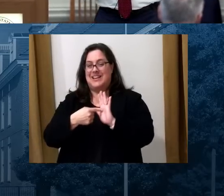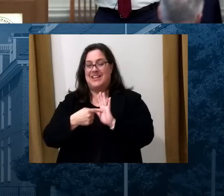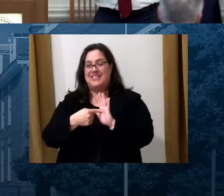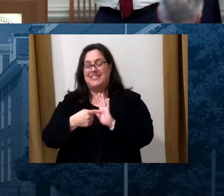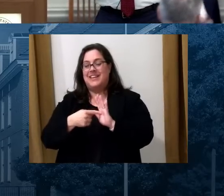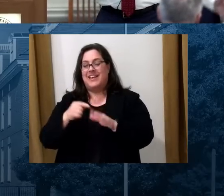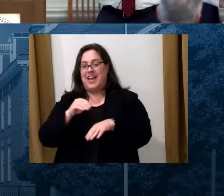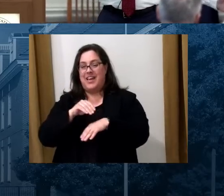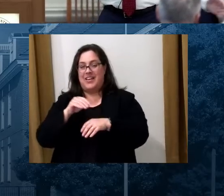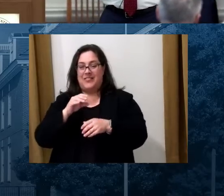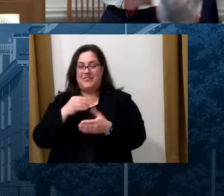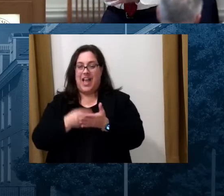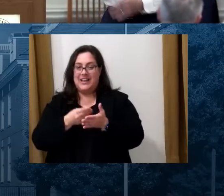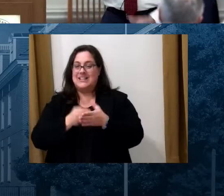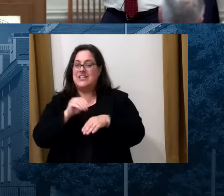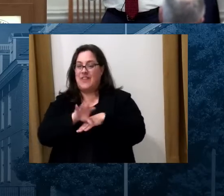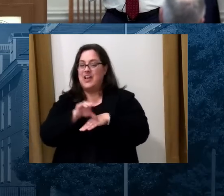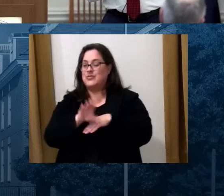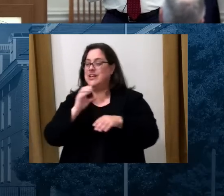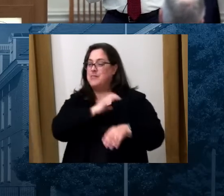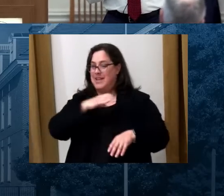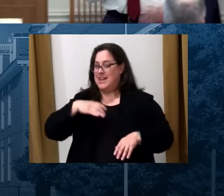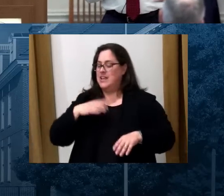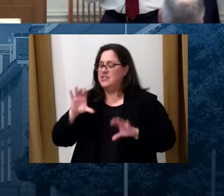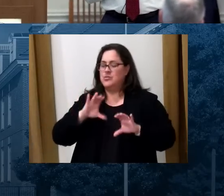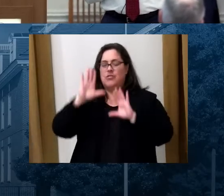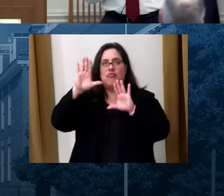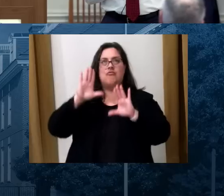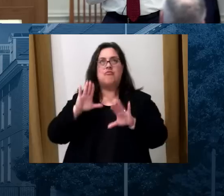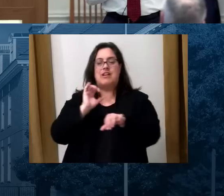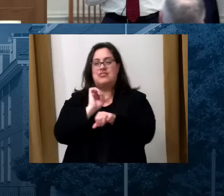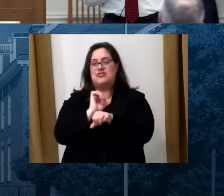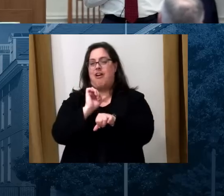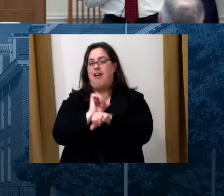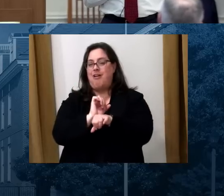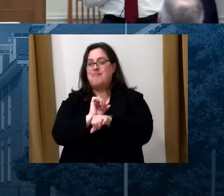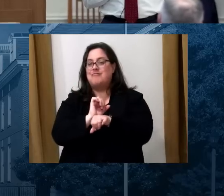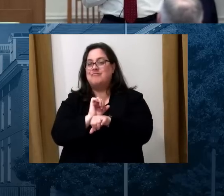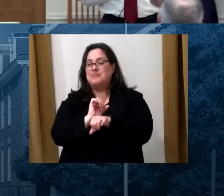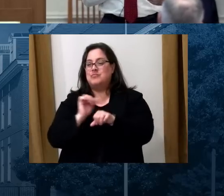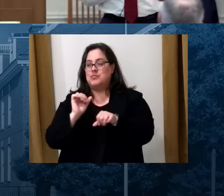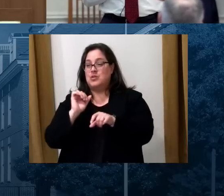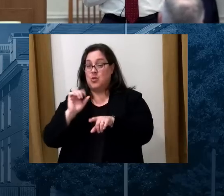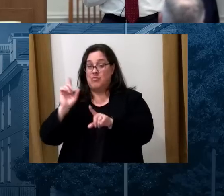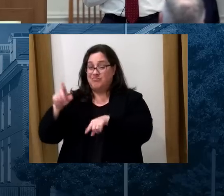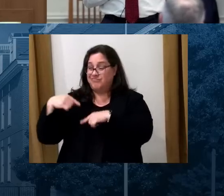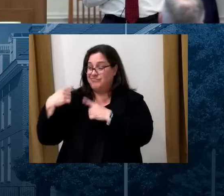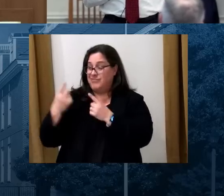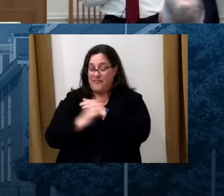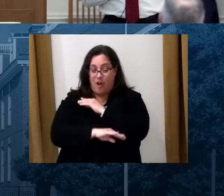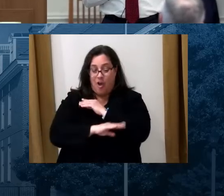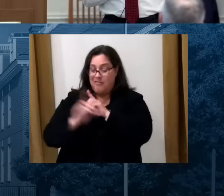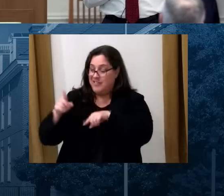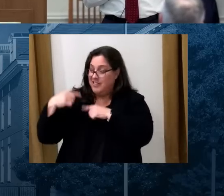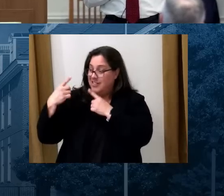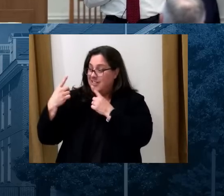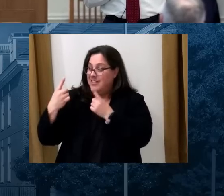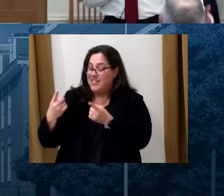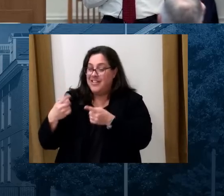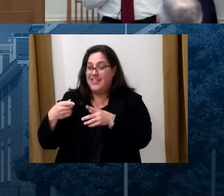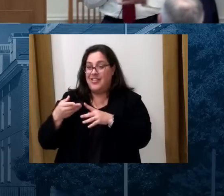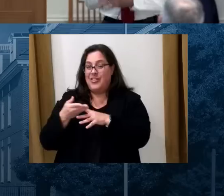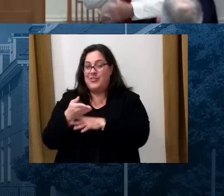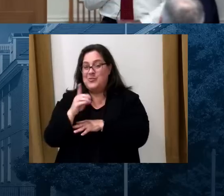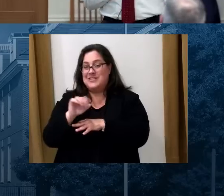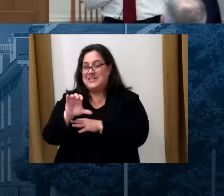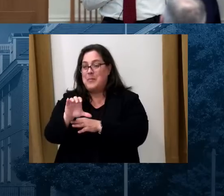extraordinary job working through first in the fall and in December, giving us an estimate that we can work on, and